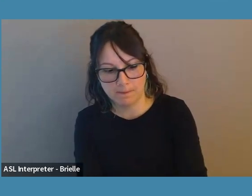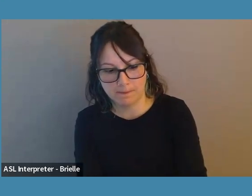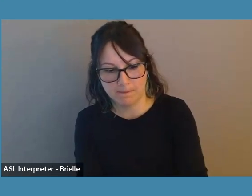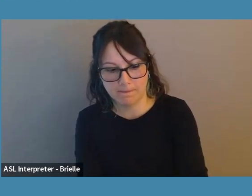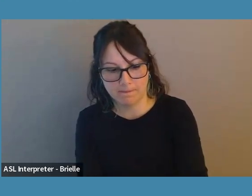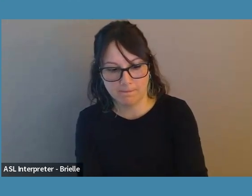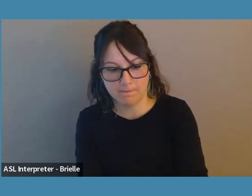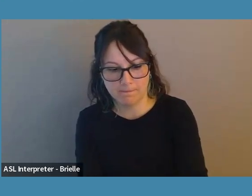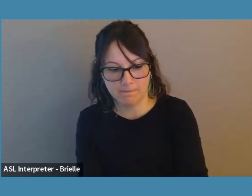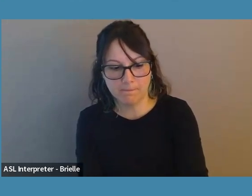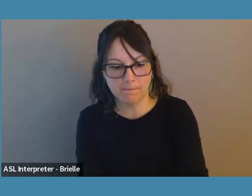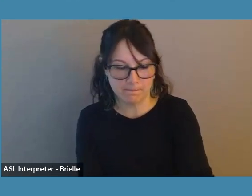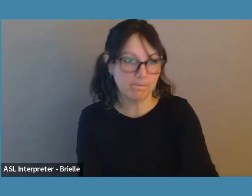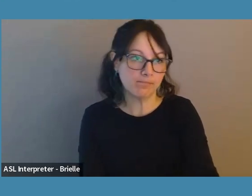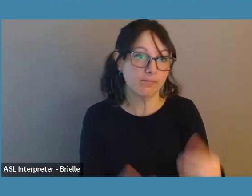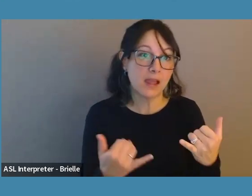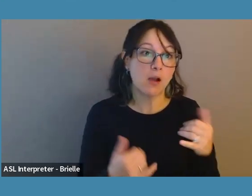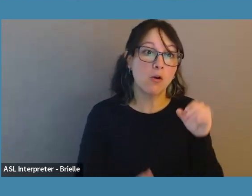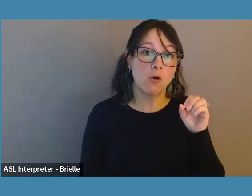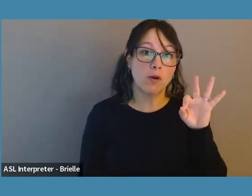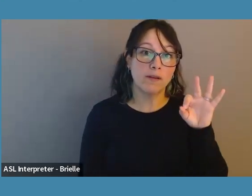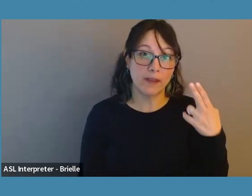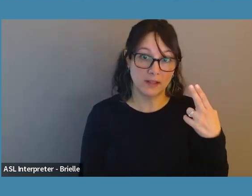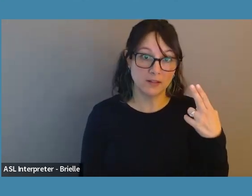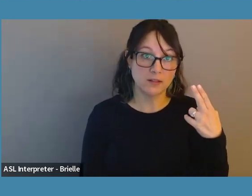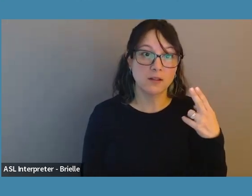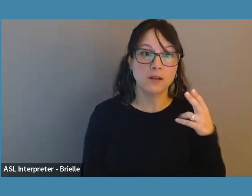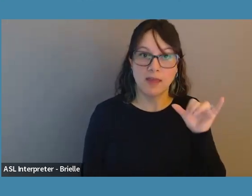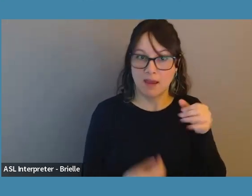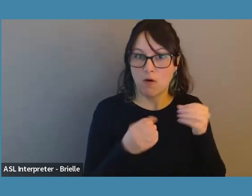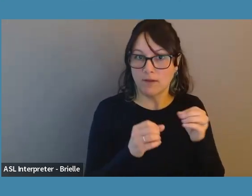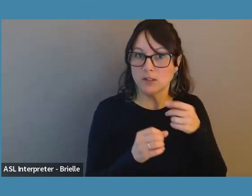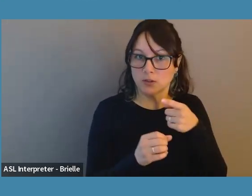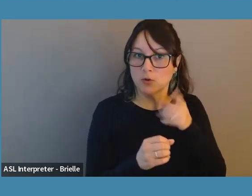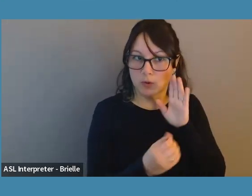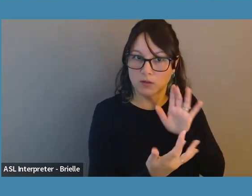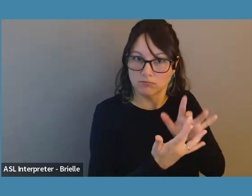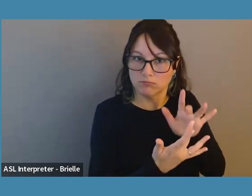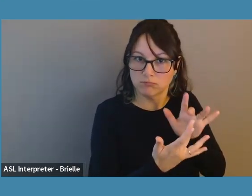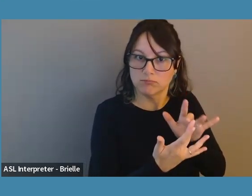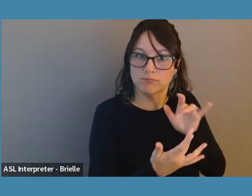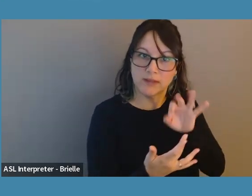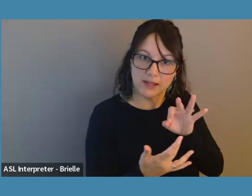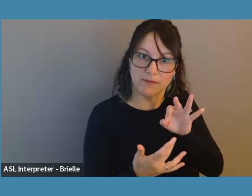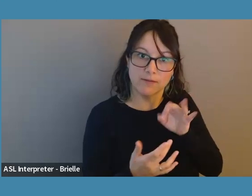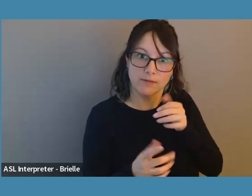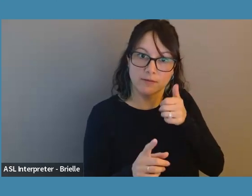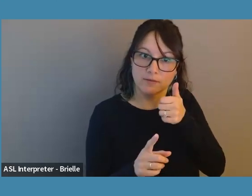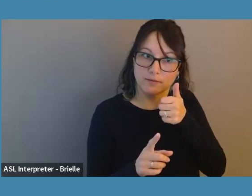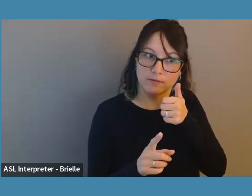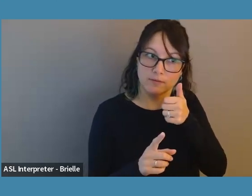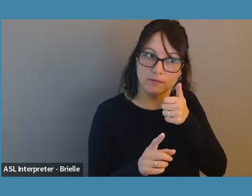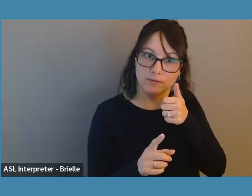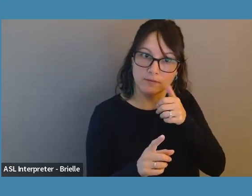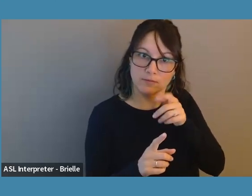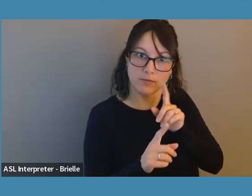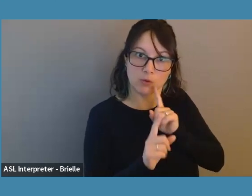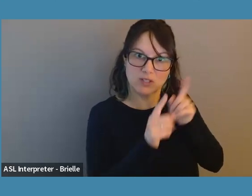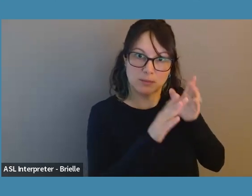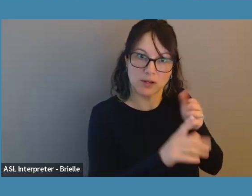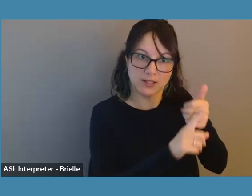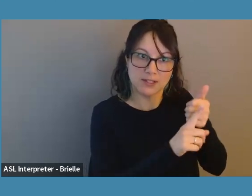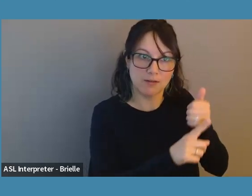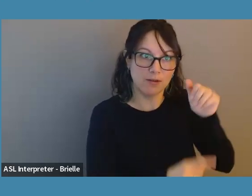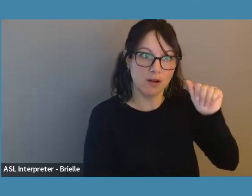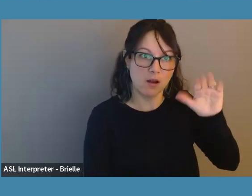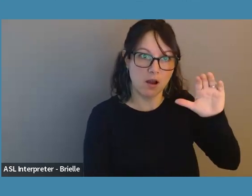Okay, so the Office of Fair Hearings is the office you're going to be dealing with if your respondent is AHCA, is the Agency